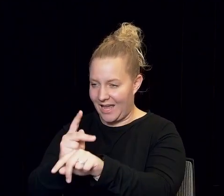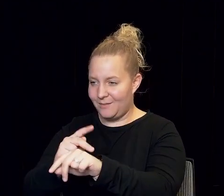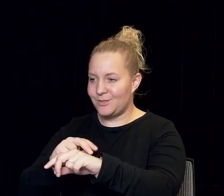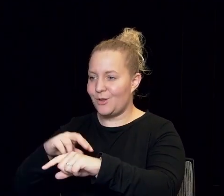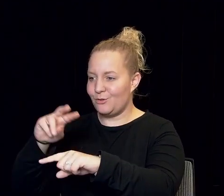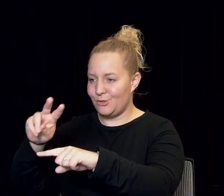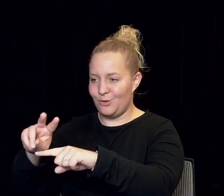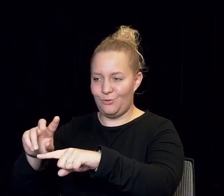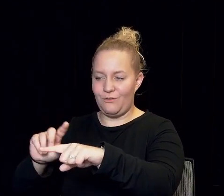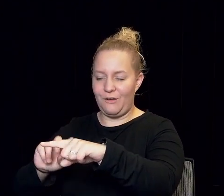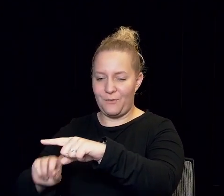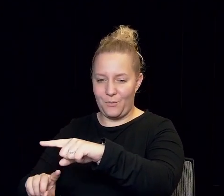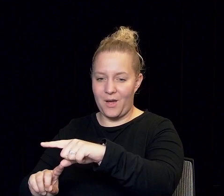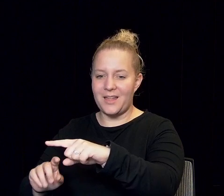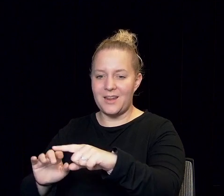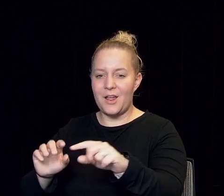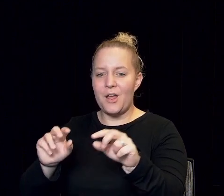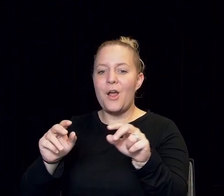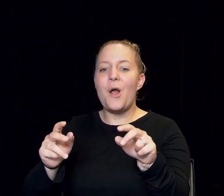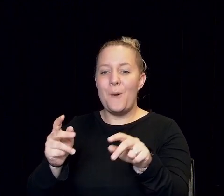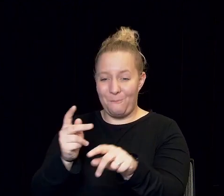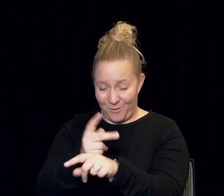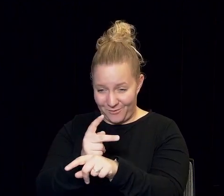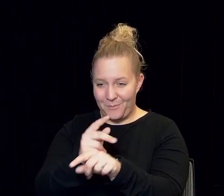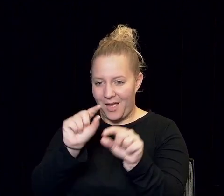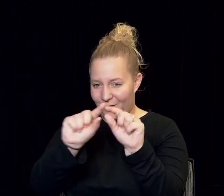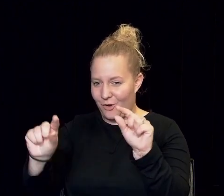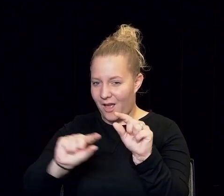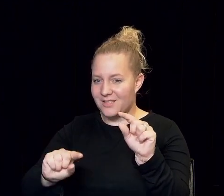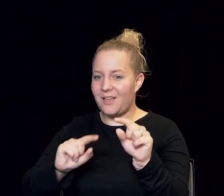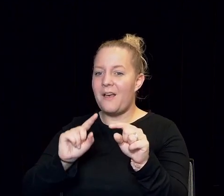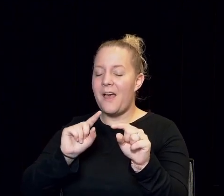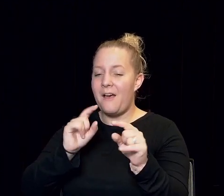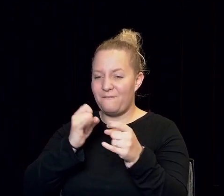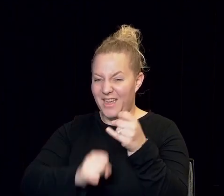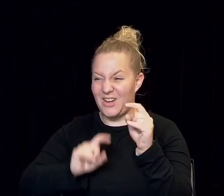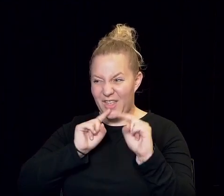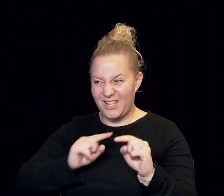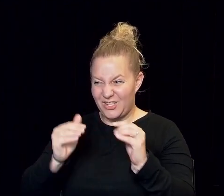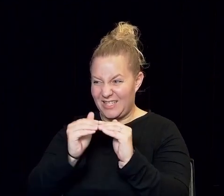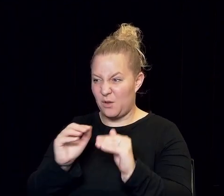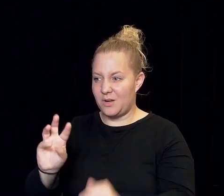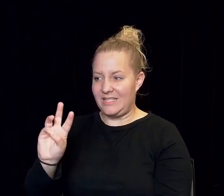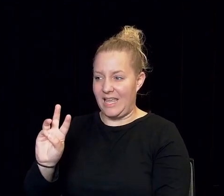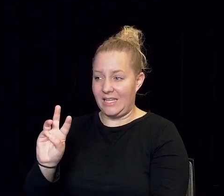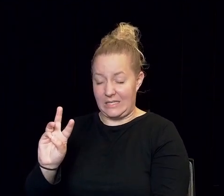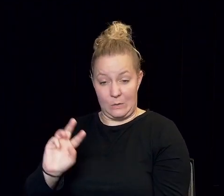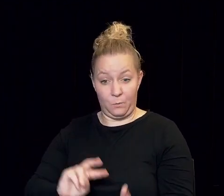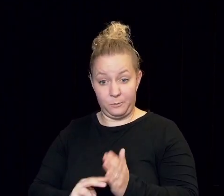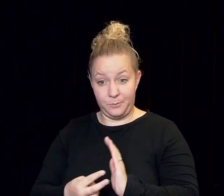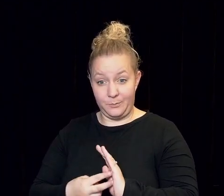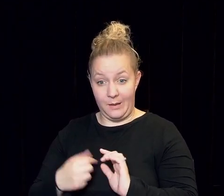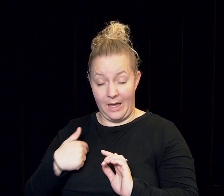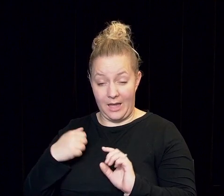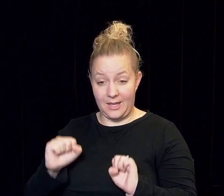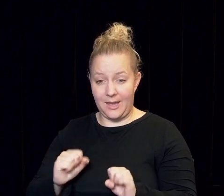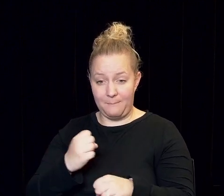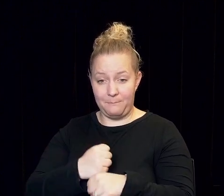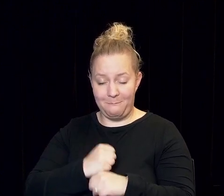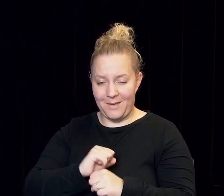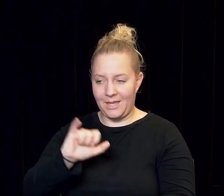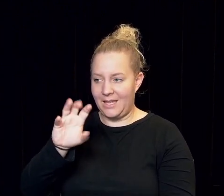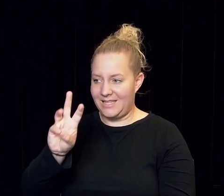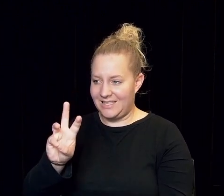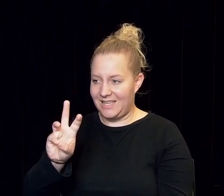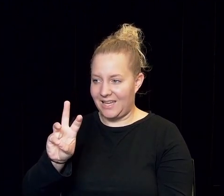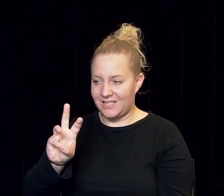to multiply straight across, and I get my final answer is 6. So what that means is that I can make 6